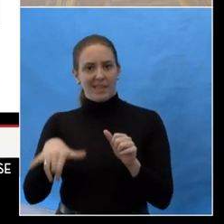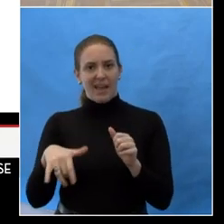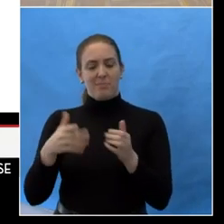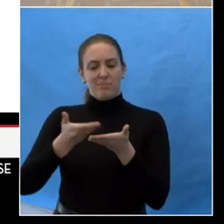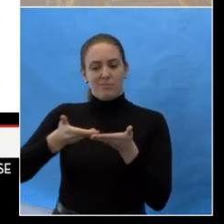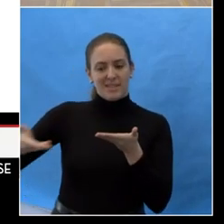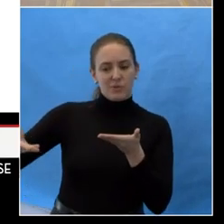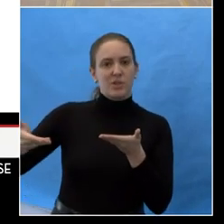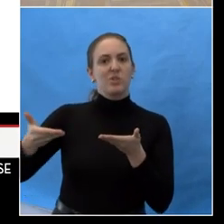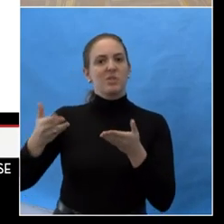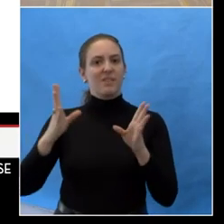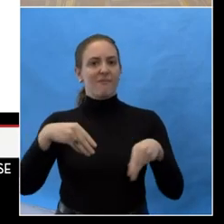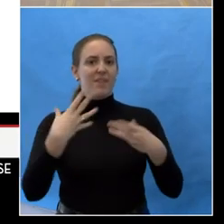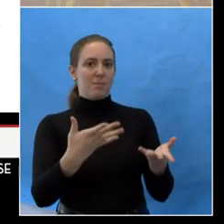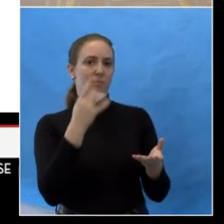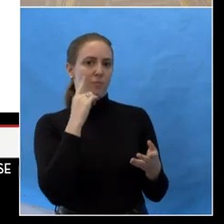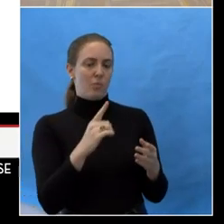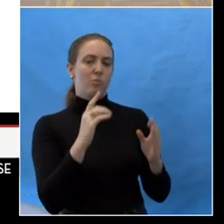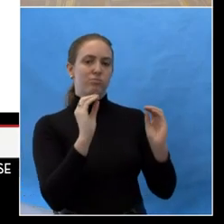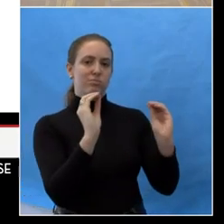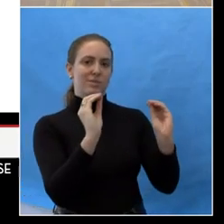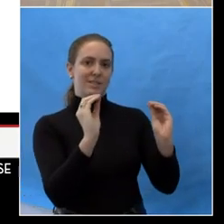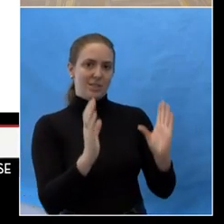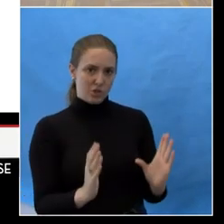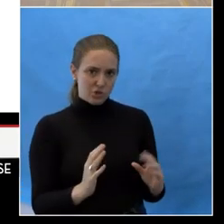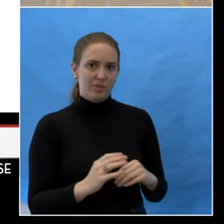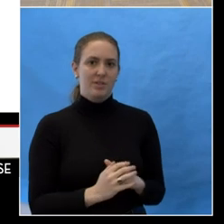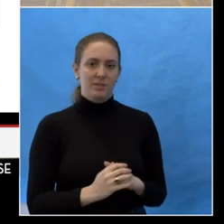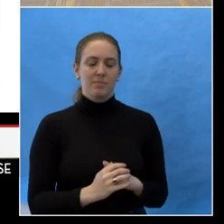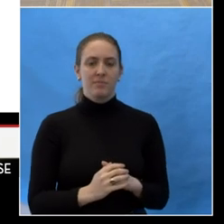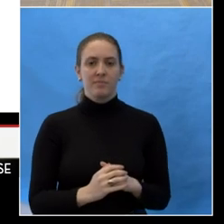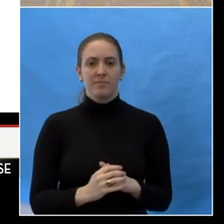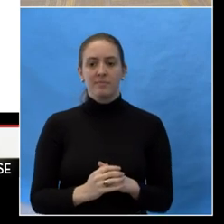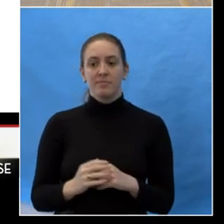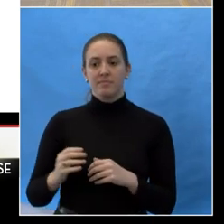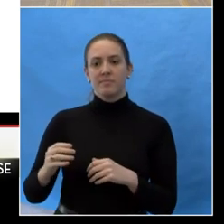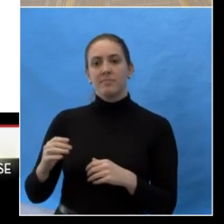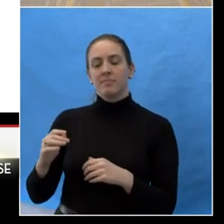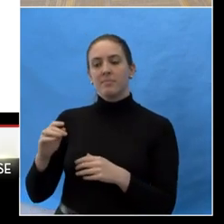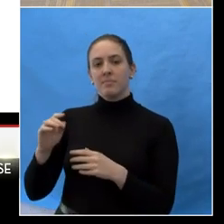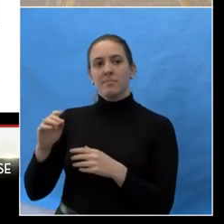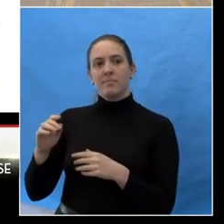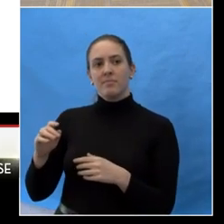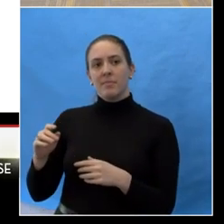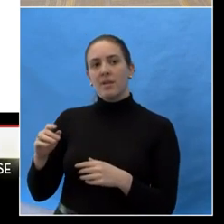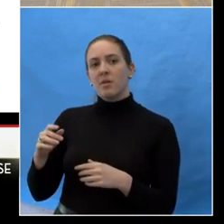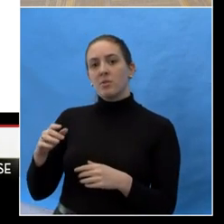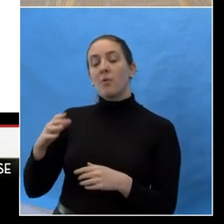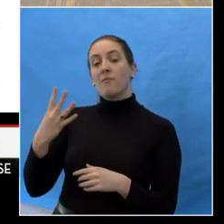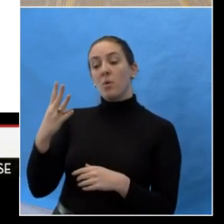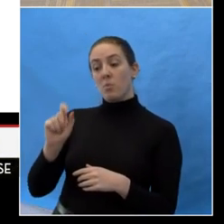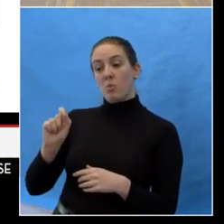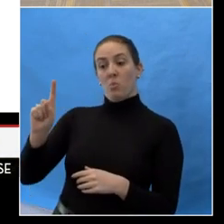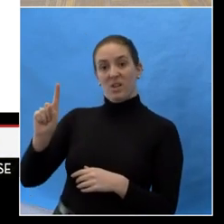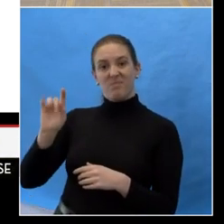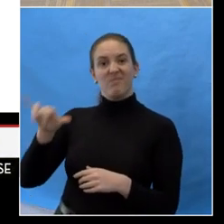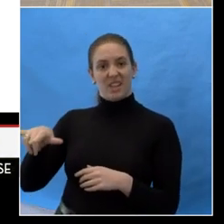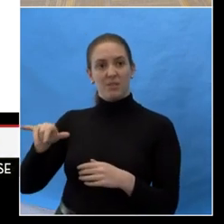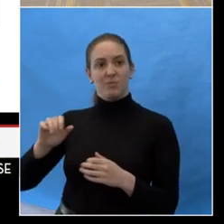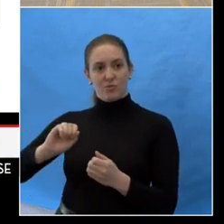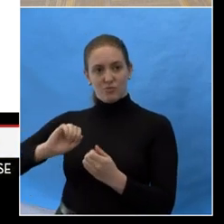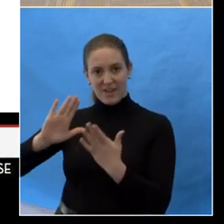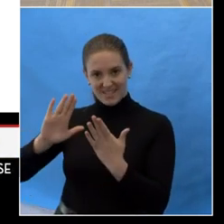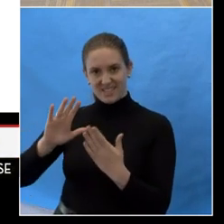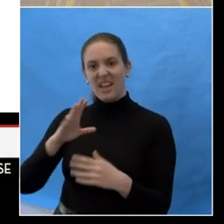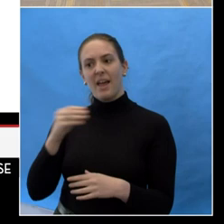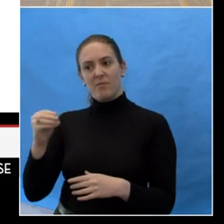In conjunction, these 2 recommendations fully address both the need for understanding what is being used to teach our students and